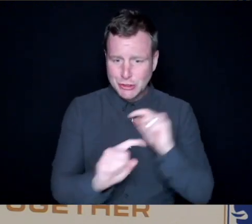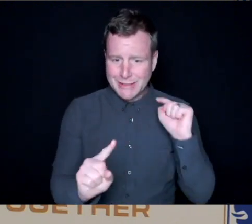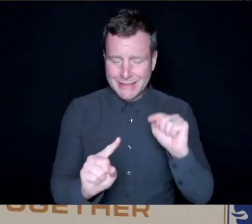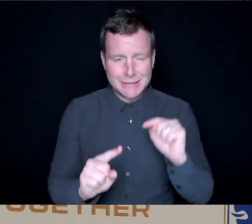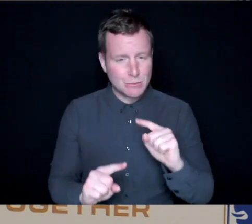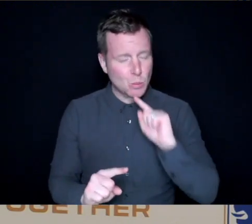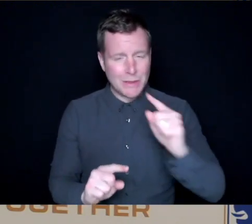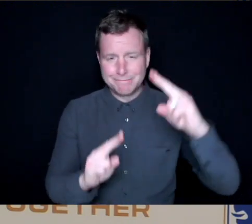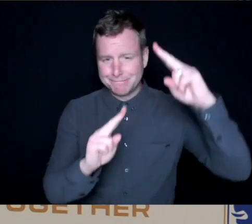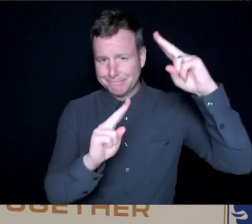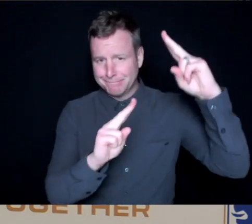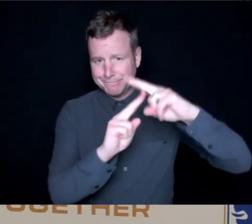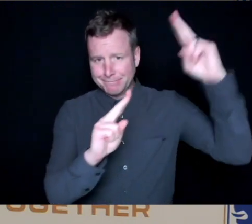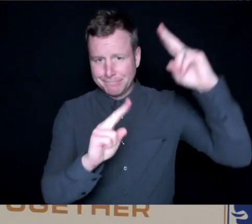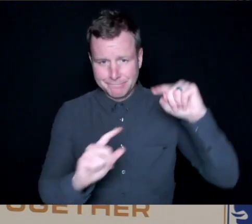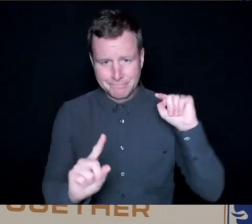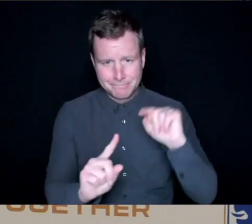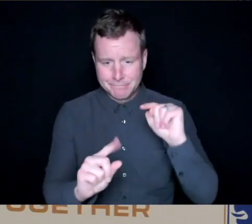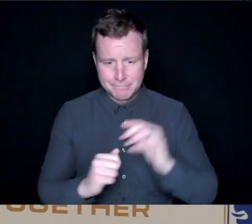Exceptional, actually. I